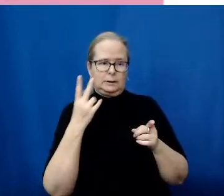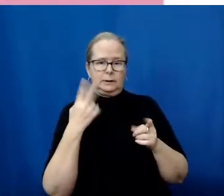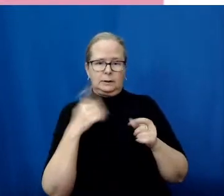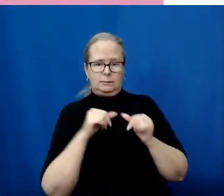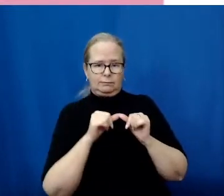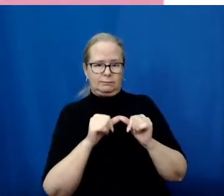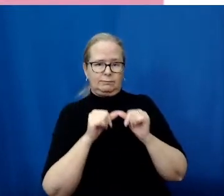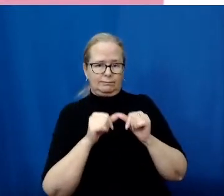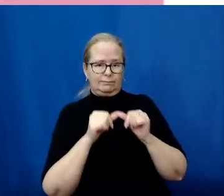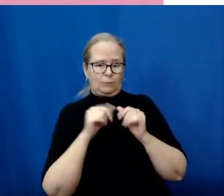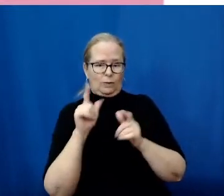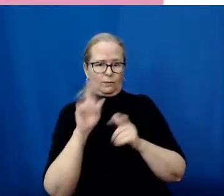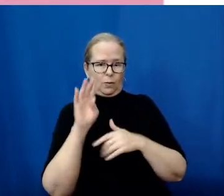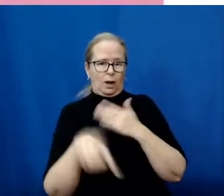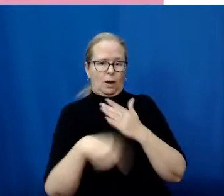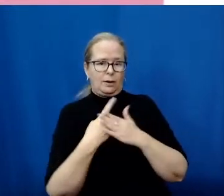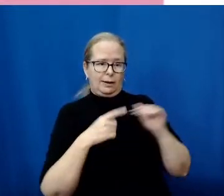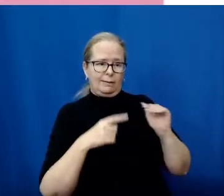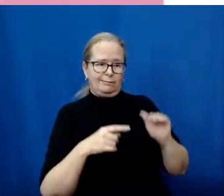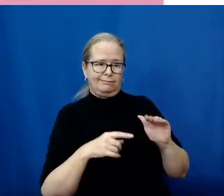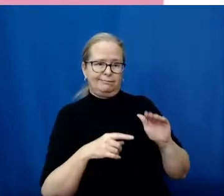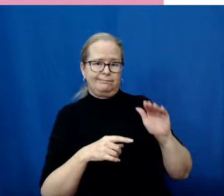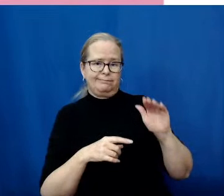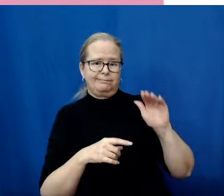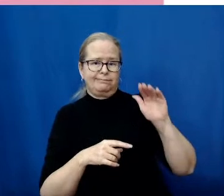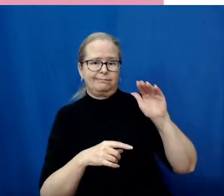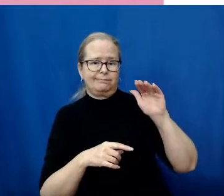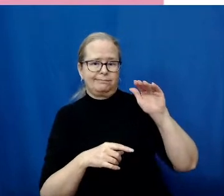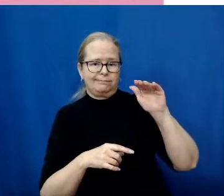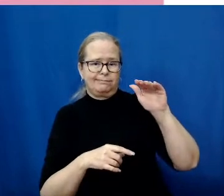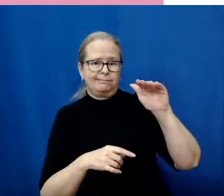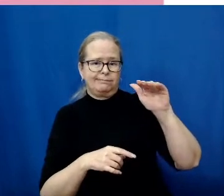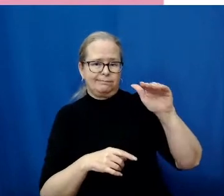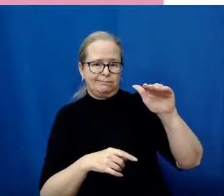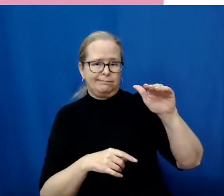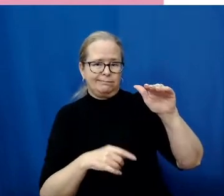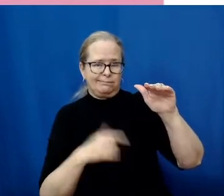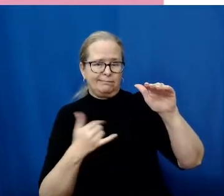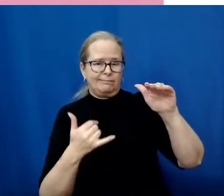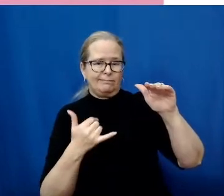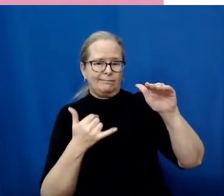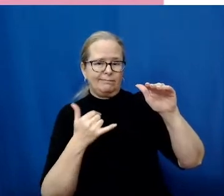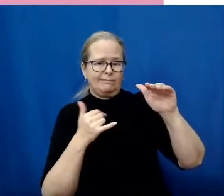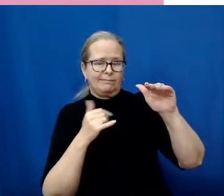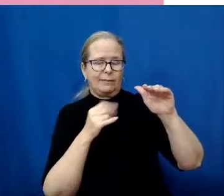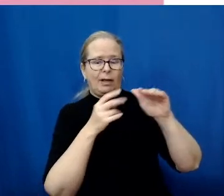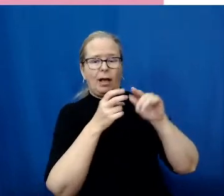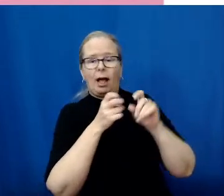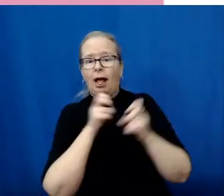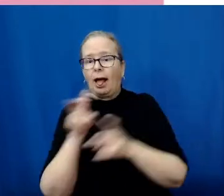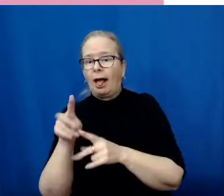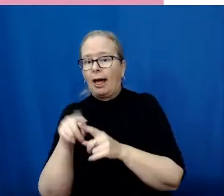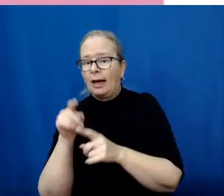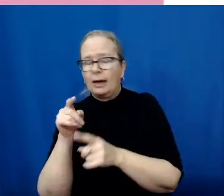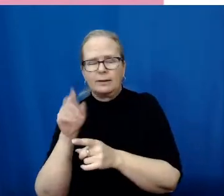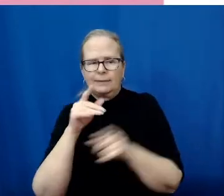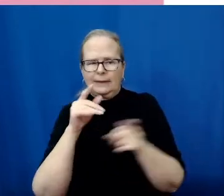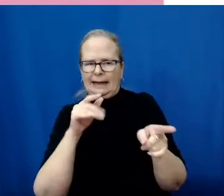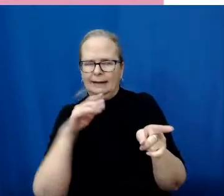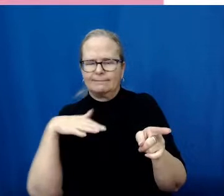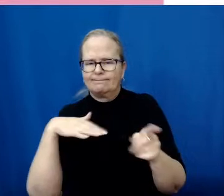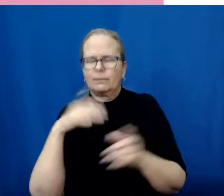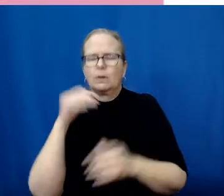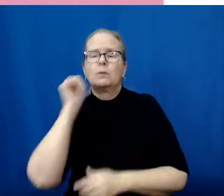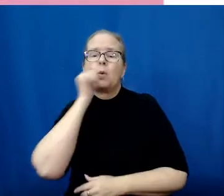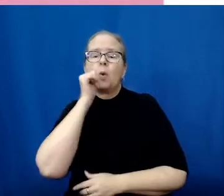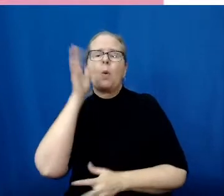inpatients, and that's not going to be real. We'll have an update tomorrow. Just for example, the day I'm going to be using as a baseline, which